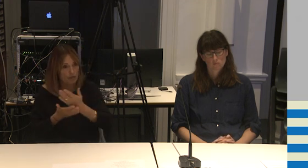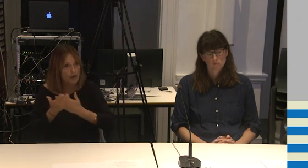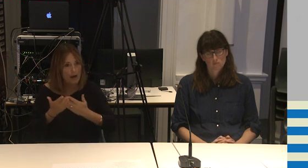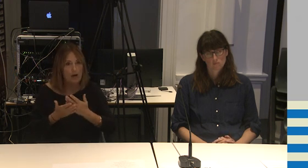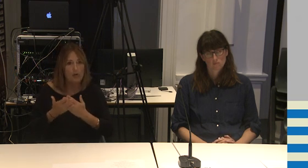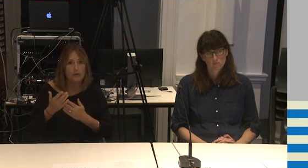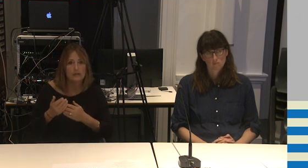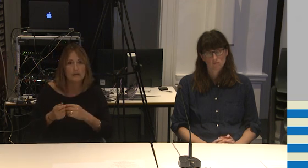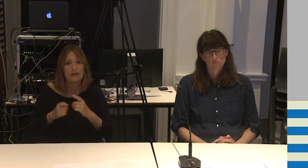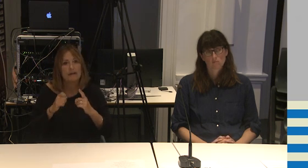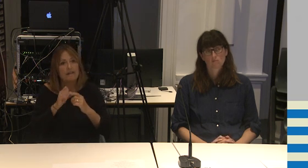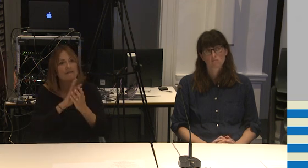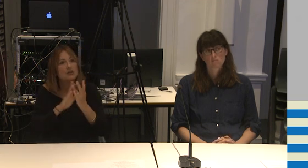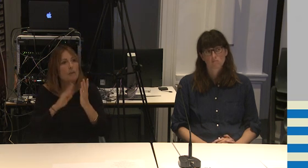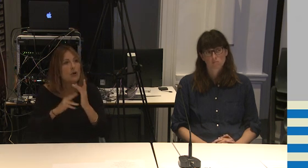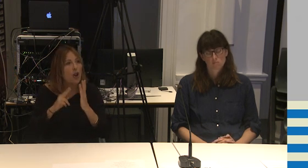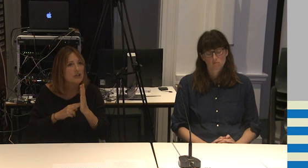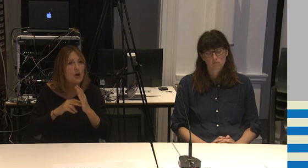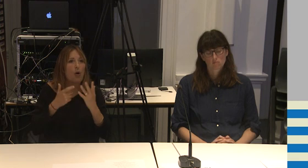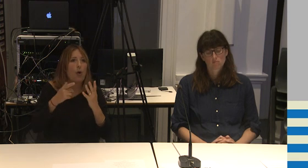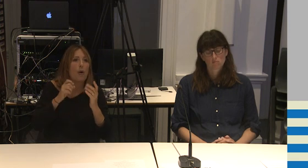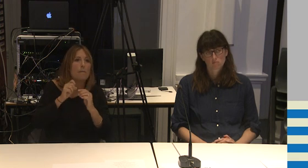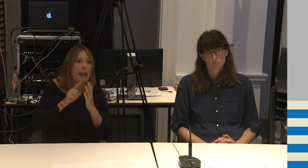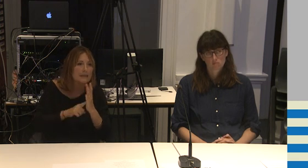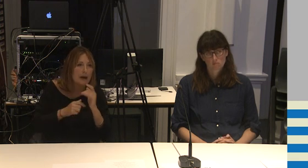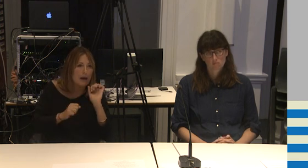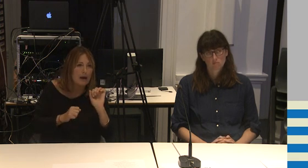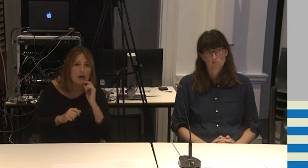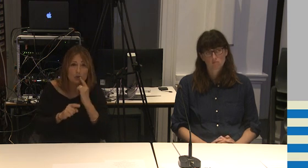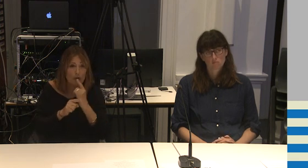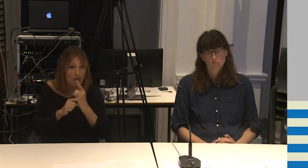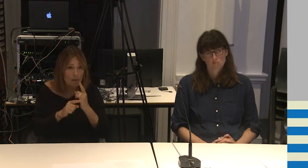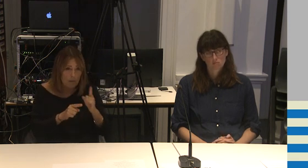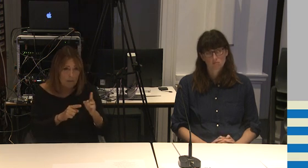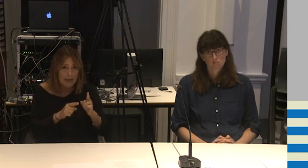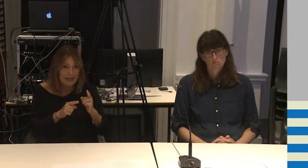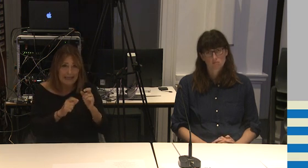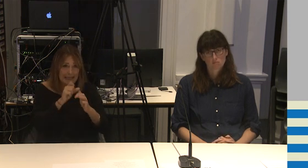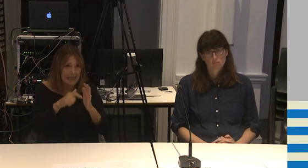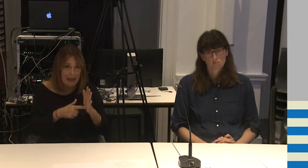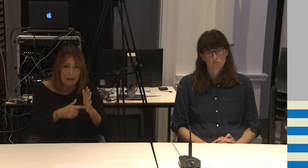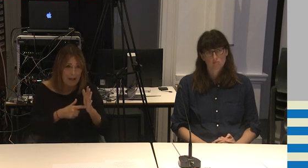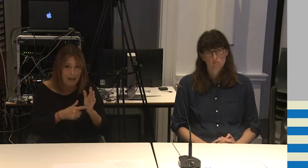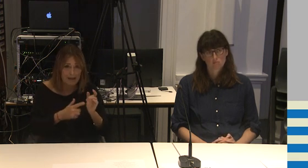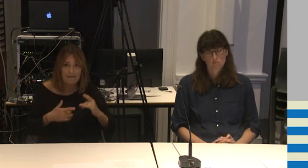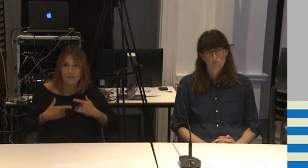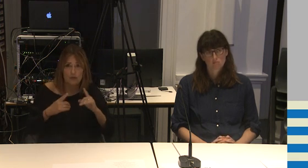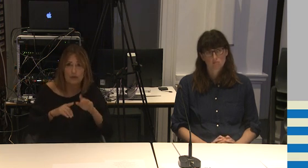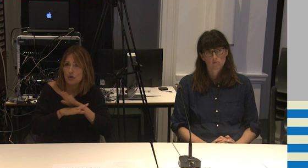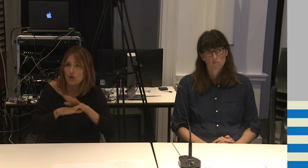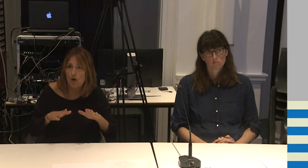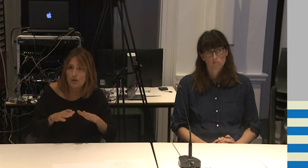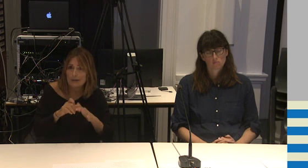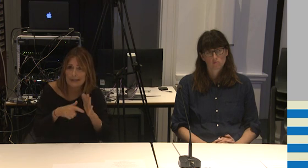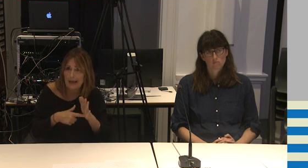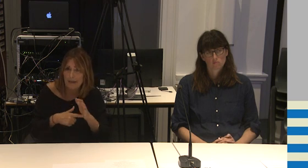like phenomenology, for example, with Yohani Palasma, he's not talking about it from a disabled perspective. He's a non-disabled